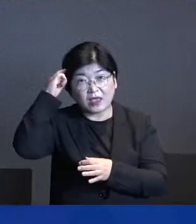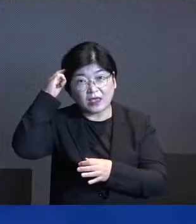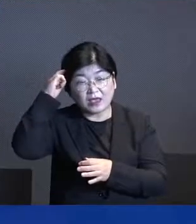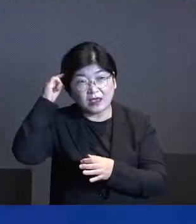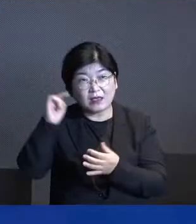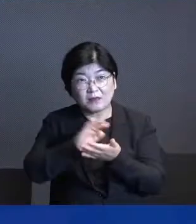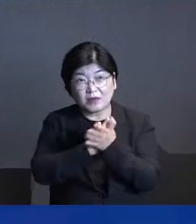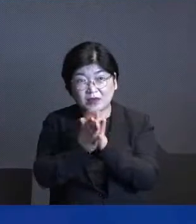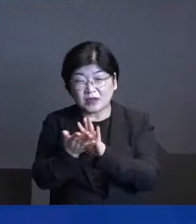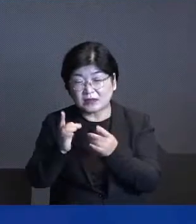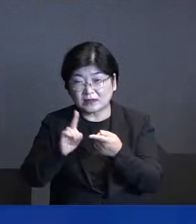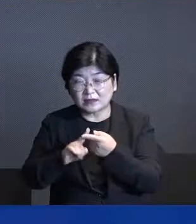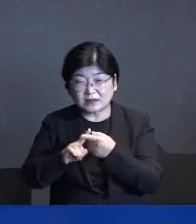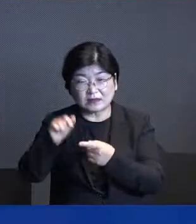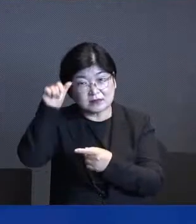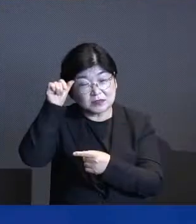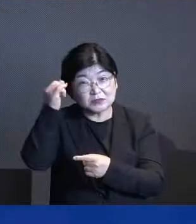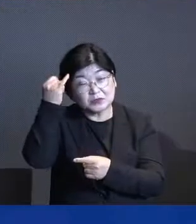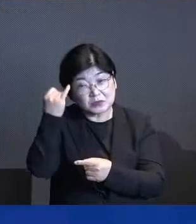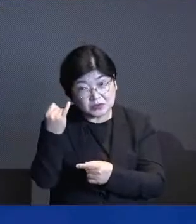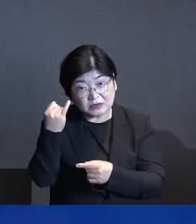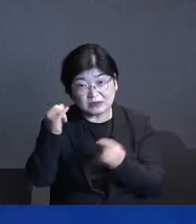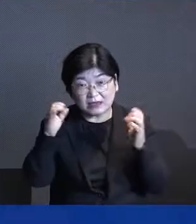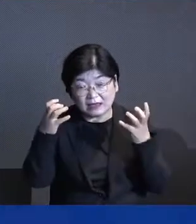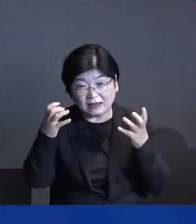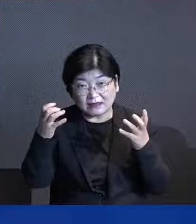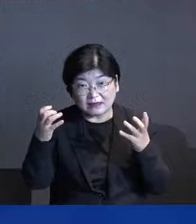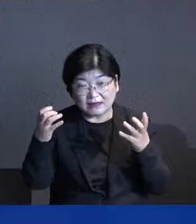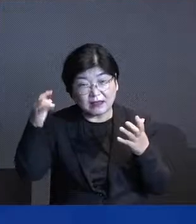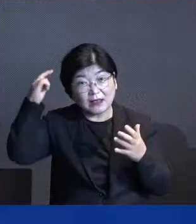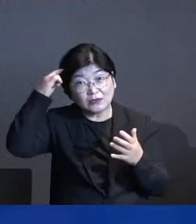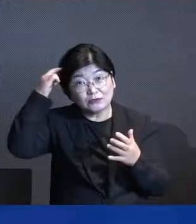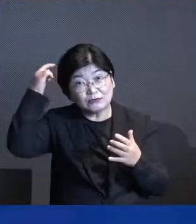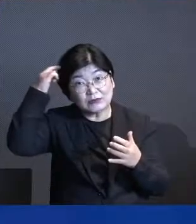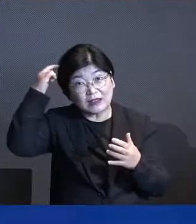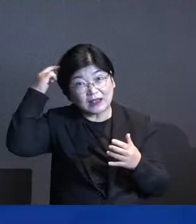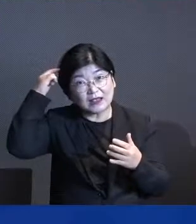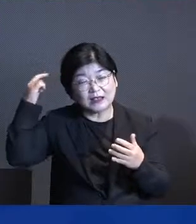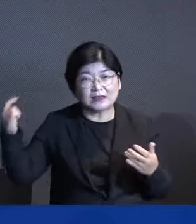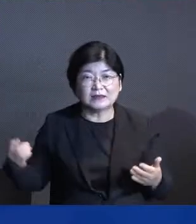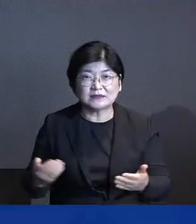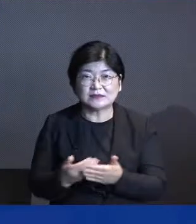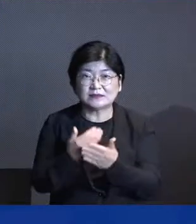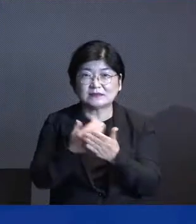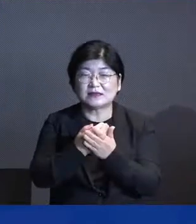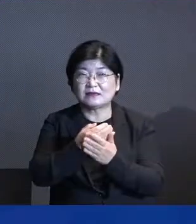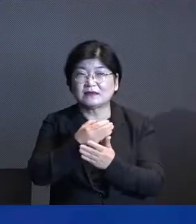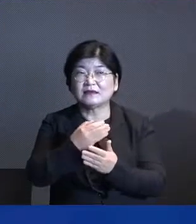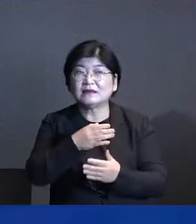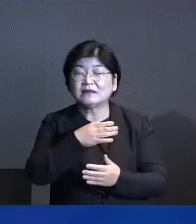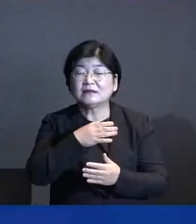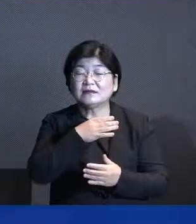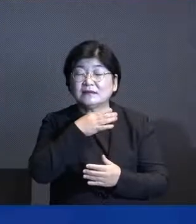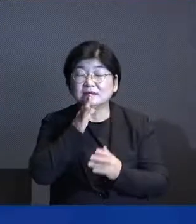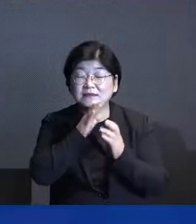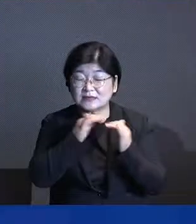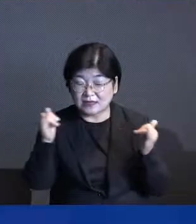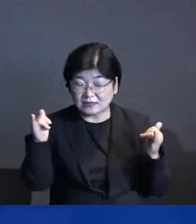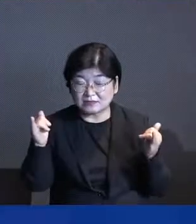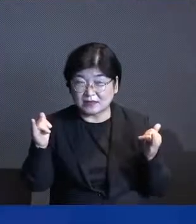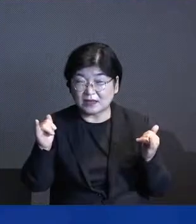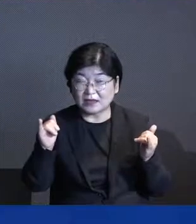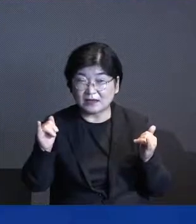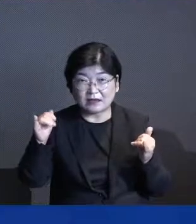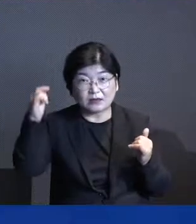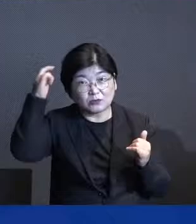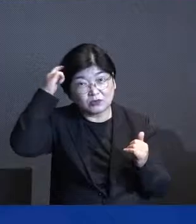on to brain aging and compensatory changes in healthy seniors. I know that Dr. Leo